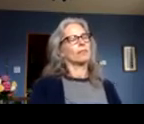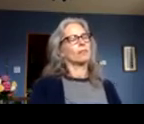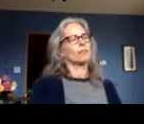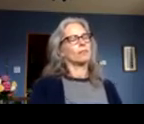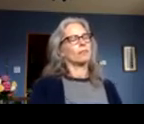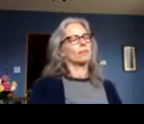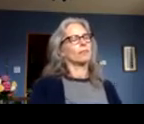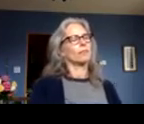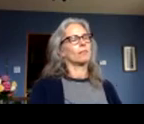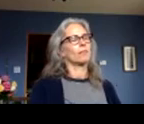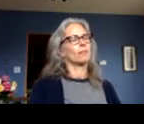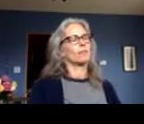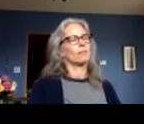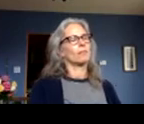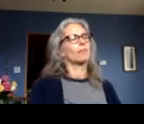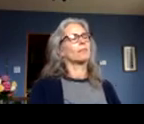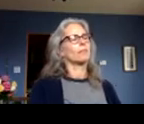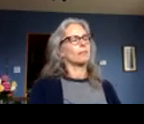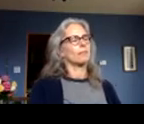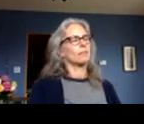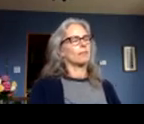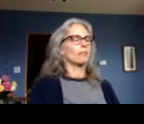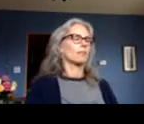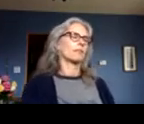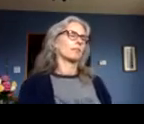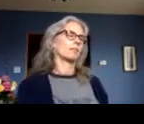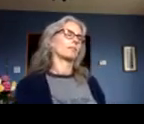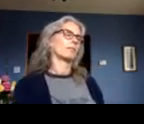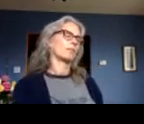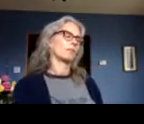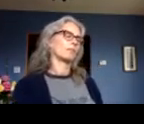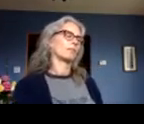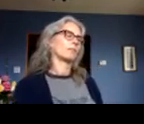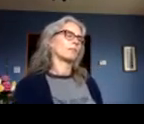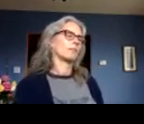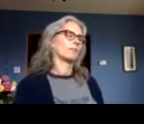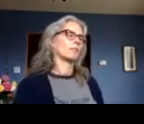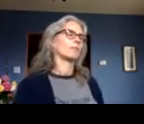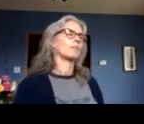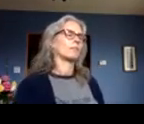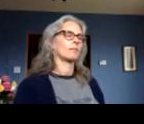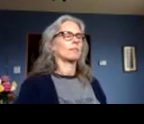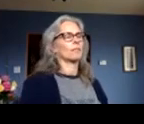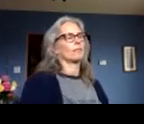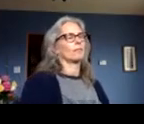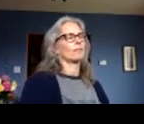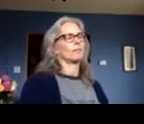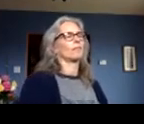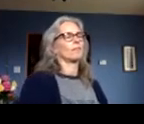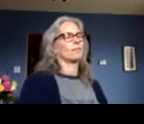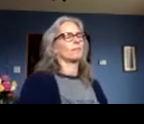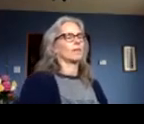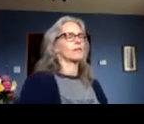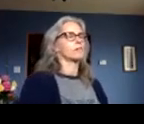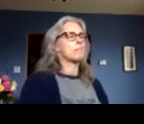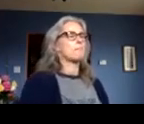in general do not scroll very far down a page. And so you want to make sure that the most relevant stuff is at the top so that there's really no excuse for not seeing it. It's the first thing that they